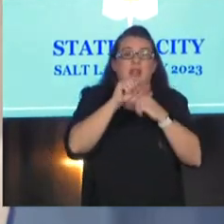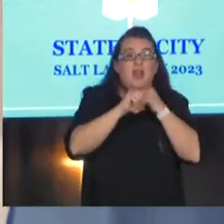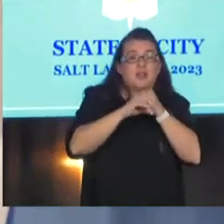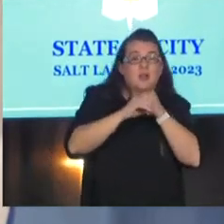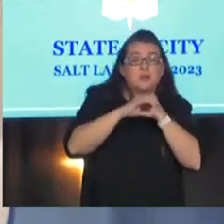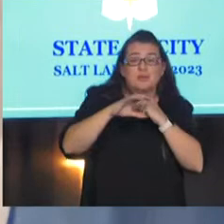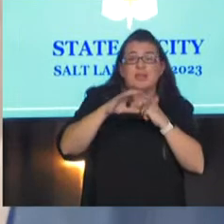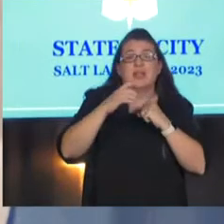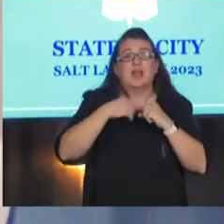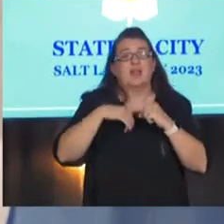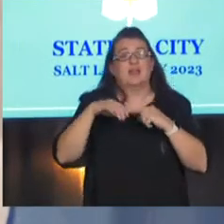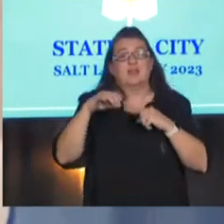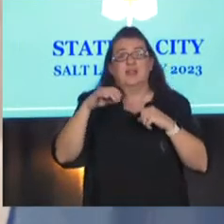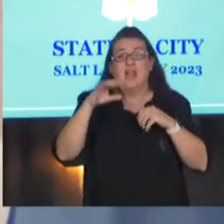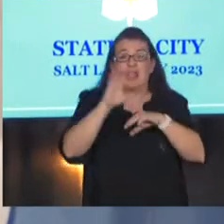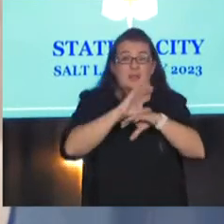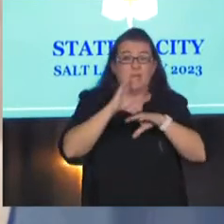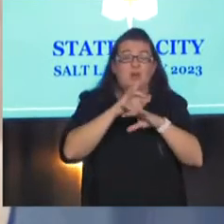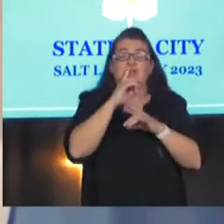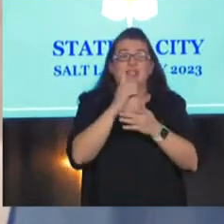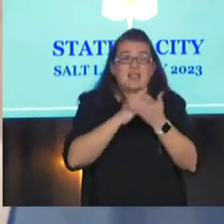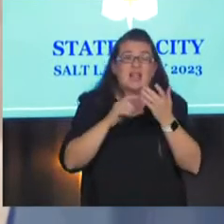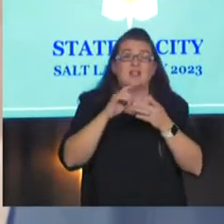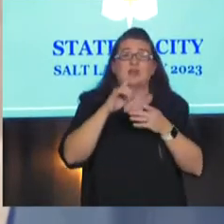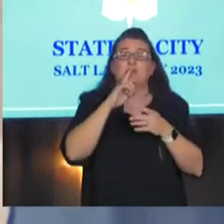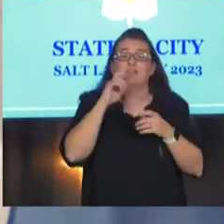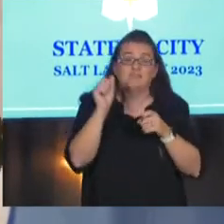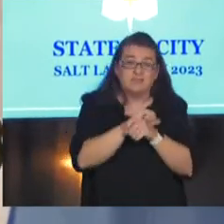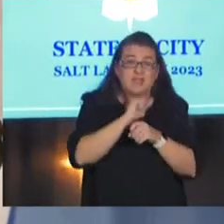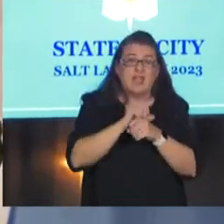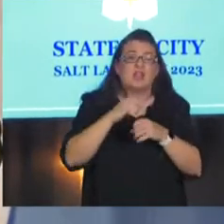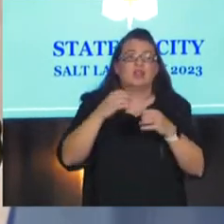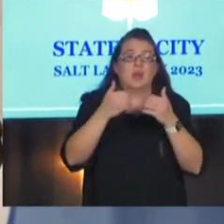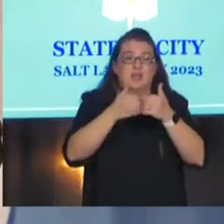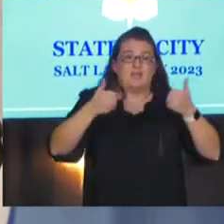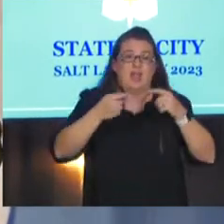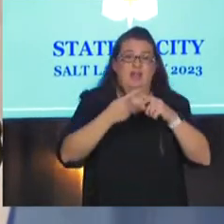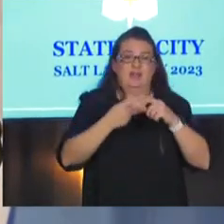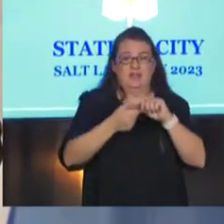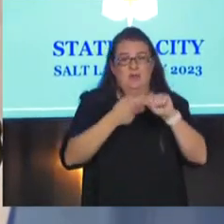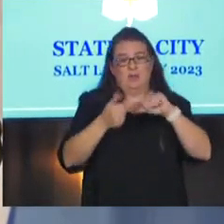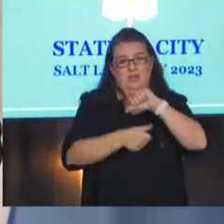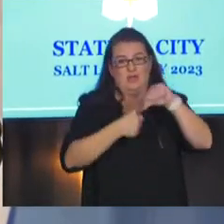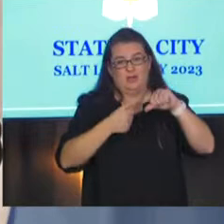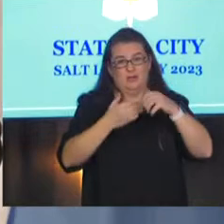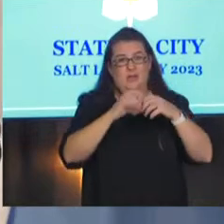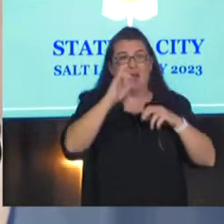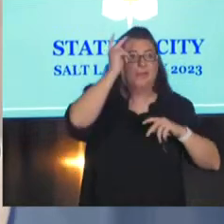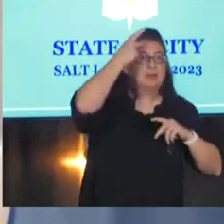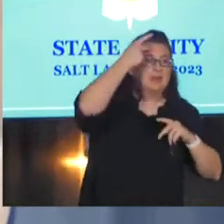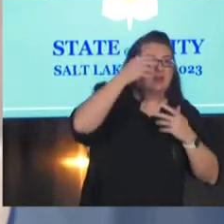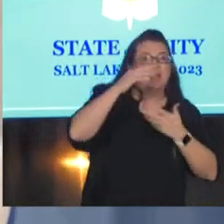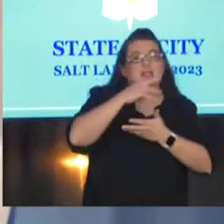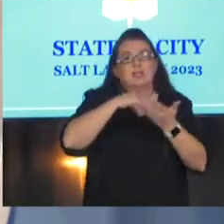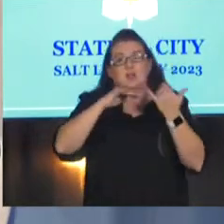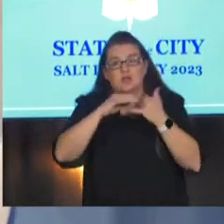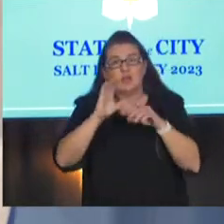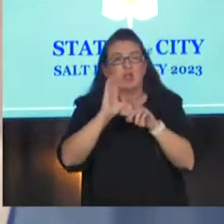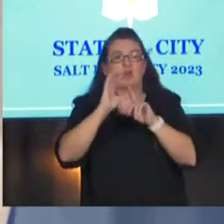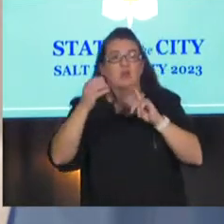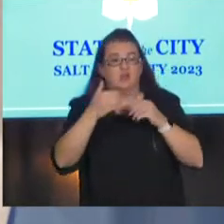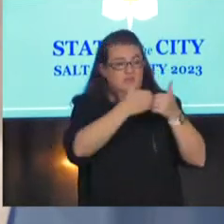digital algorithms are designed literally to separate us and divide us from each other, politically, socially, even